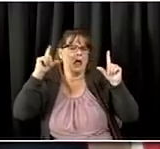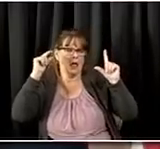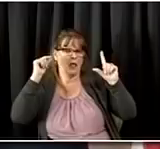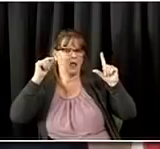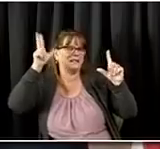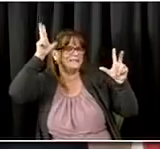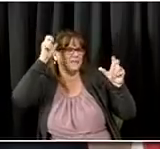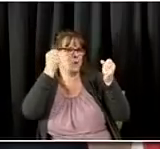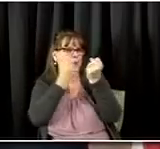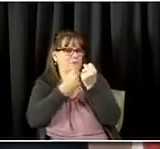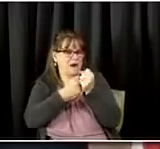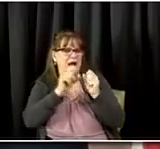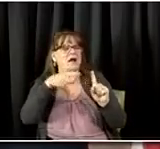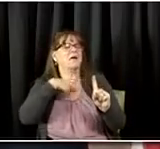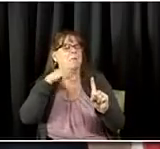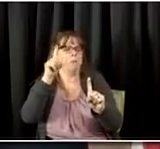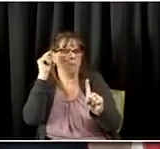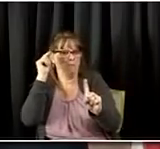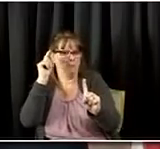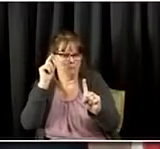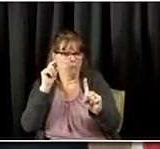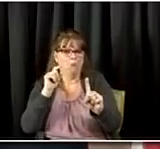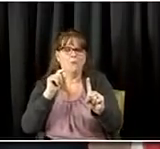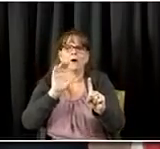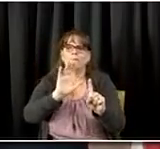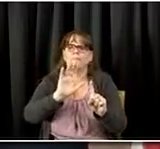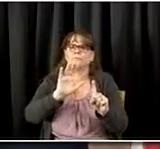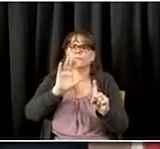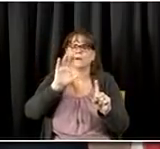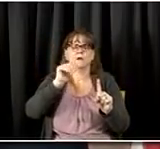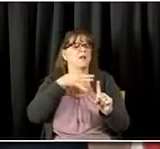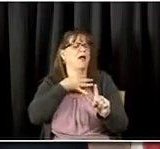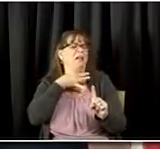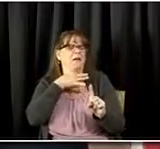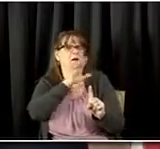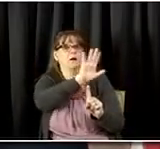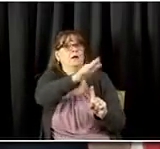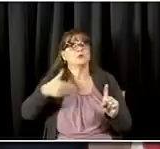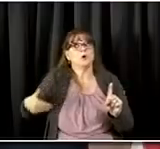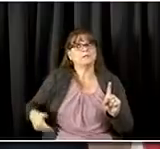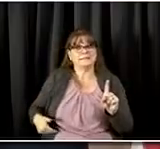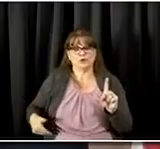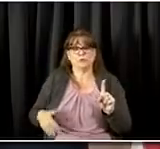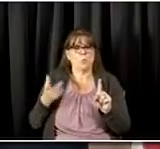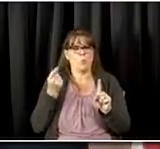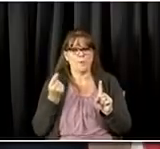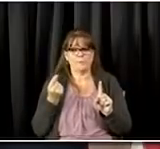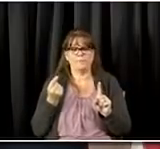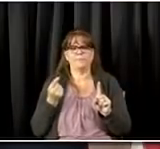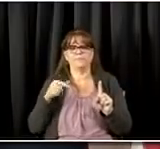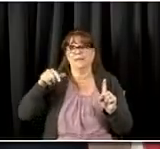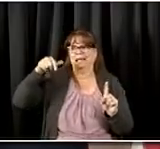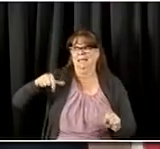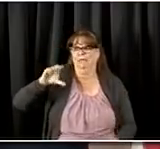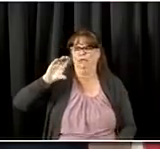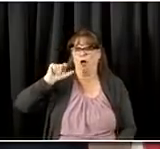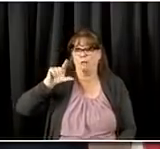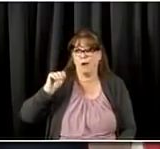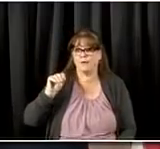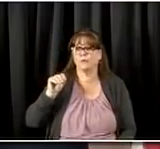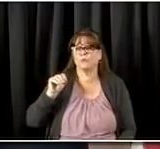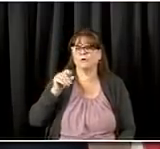times you have your own conscience when talking with Coloradans. I'm wondering if you have thought,